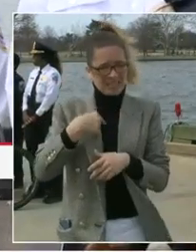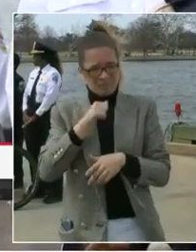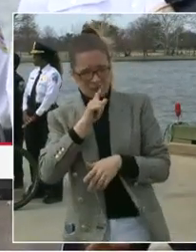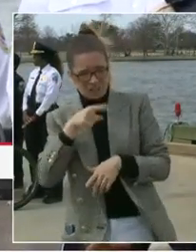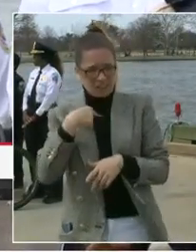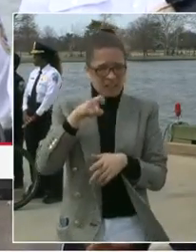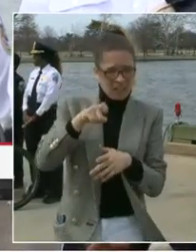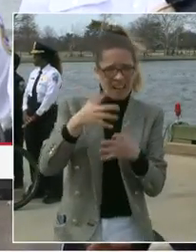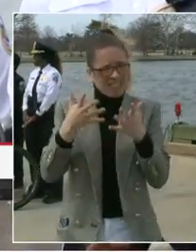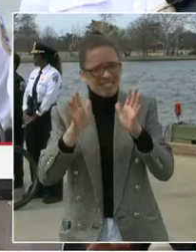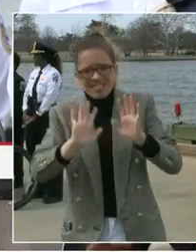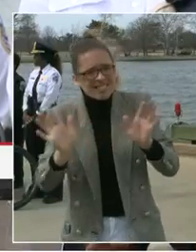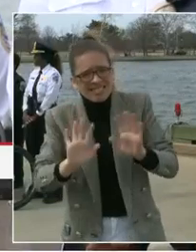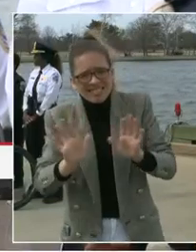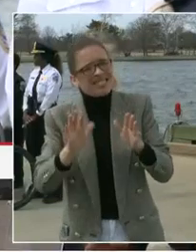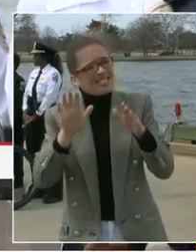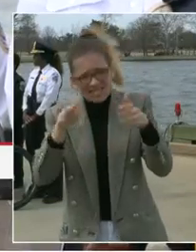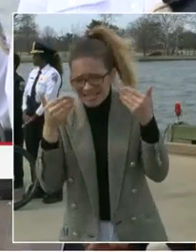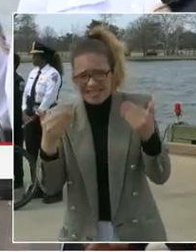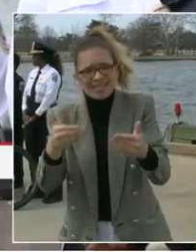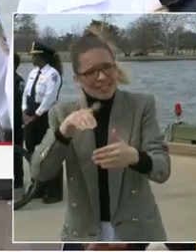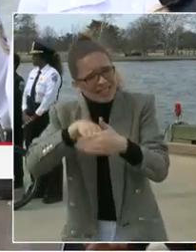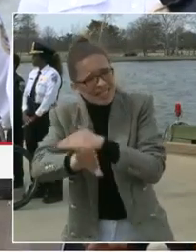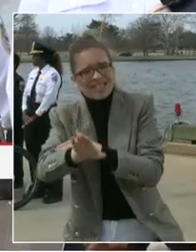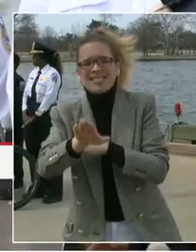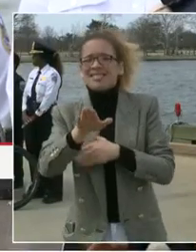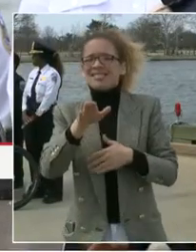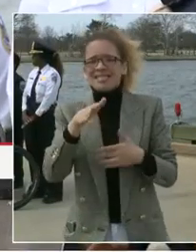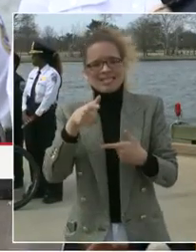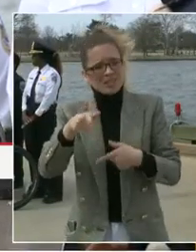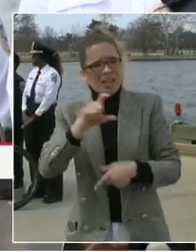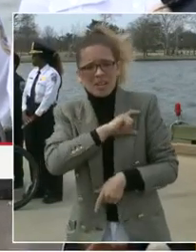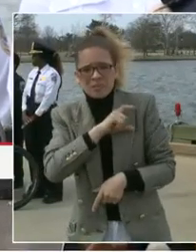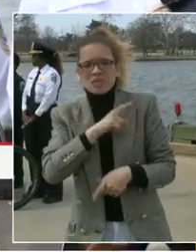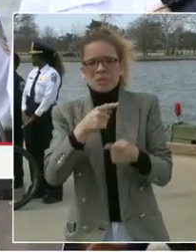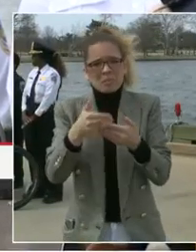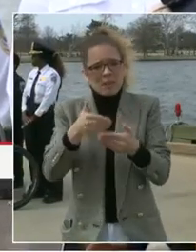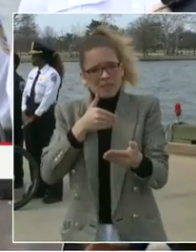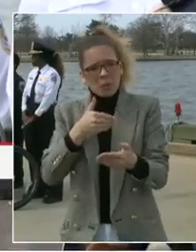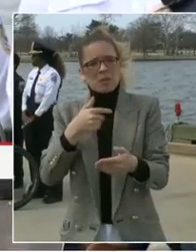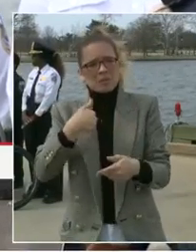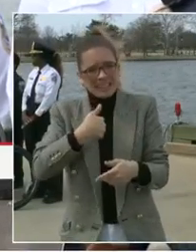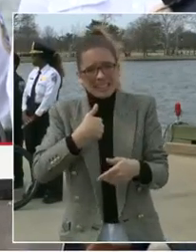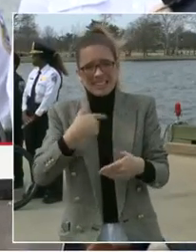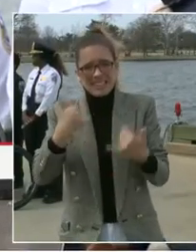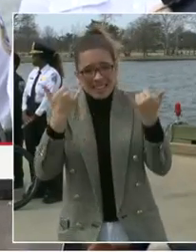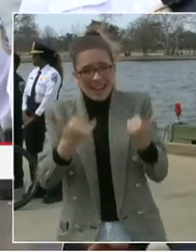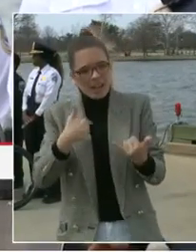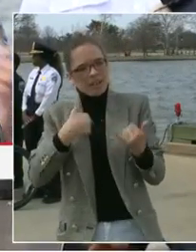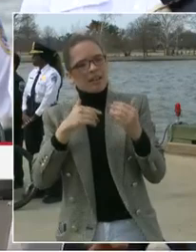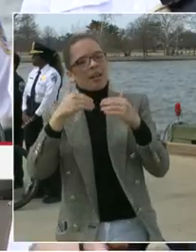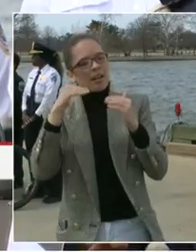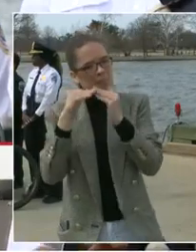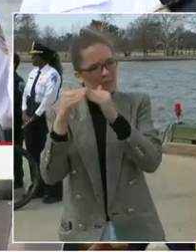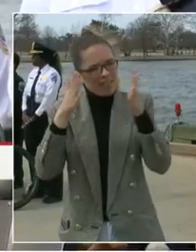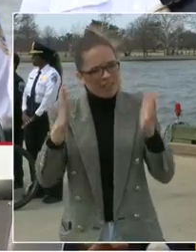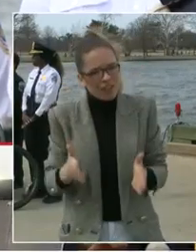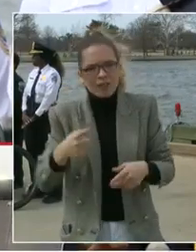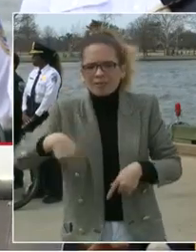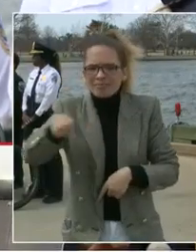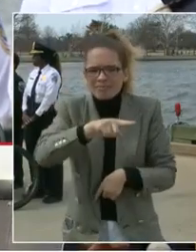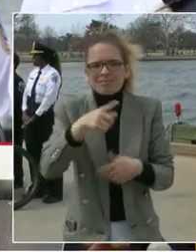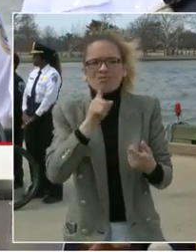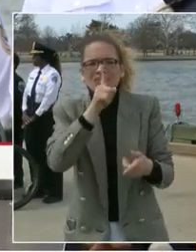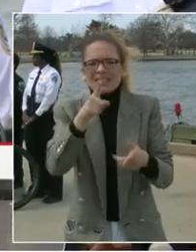its members in this fulfilling profession. The women that came before me, and now my colleagues and I, have blazed the trail for women